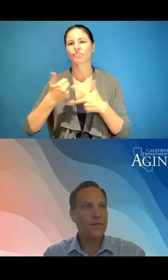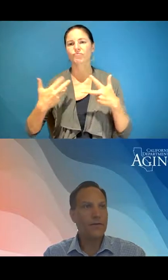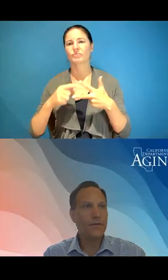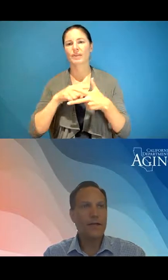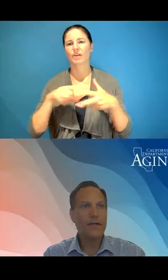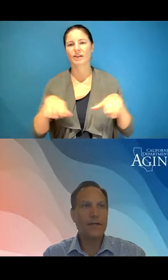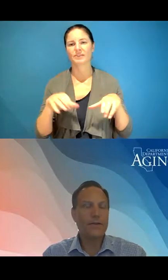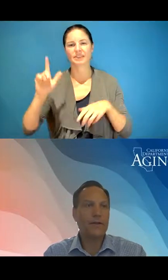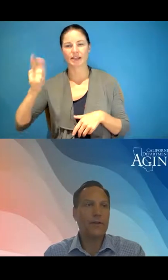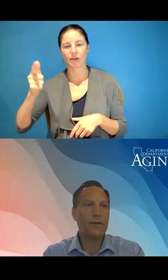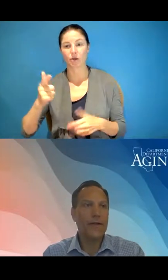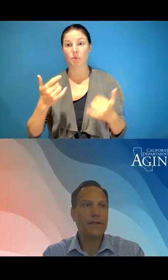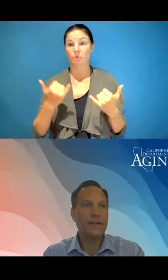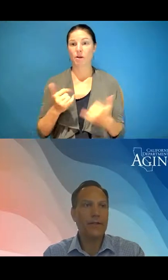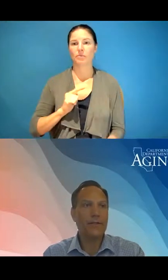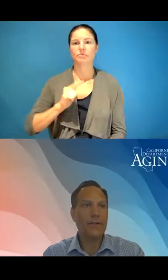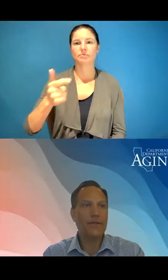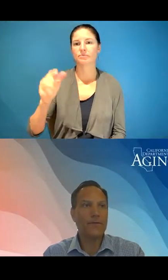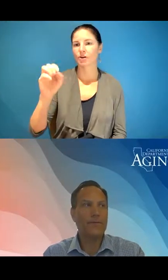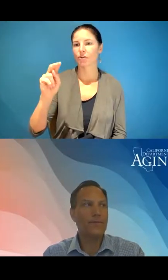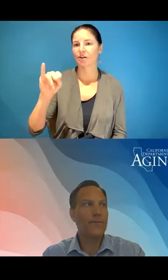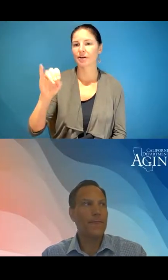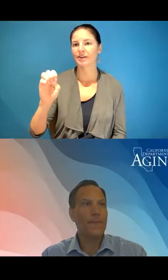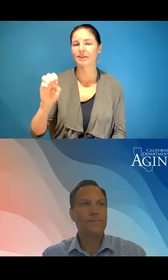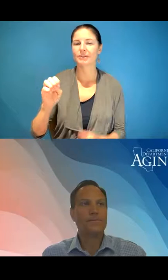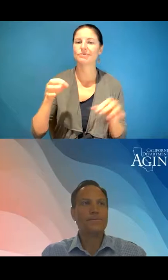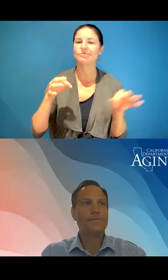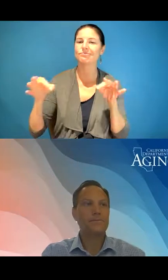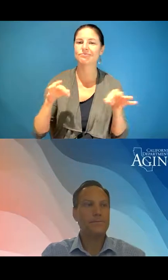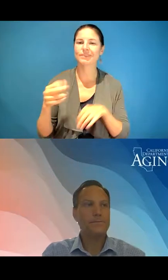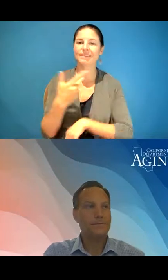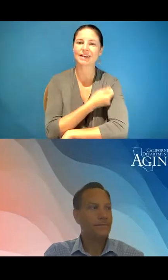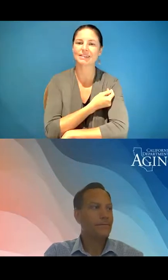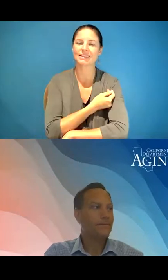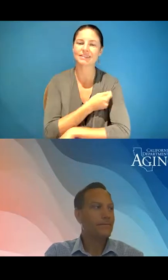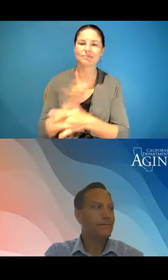it over to Connie now to talk about our vaccine outreach efforts.